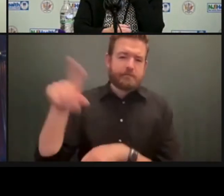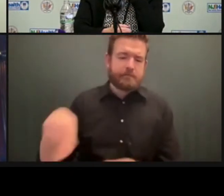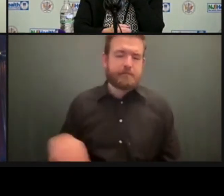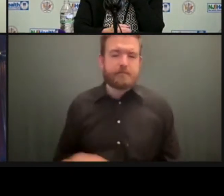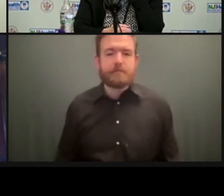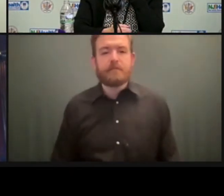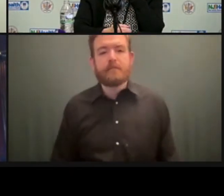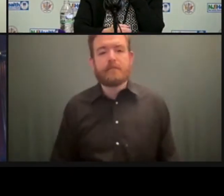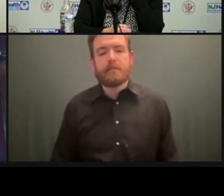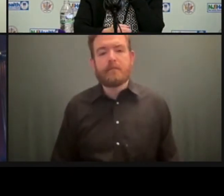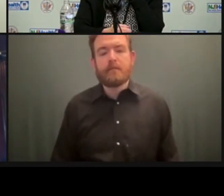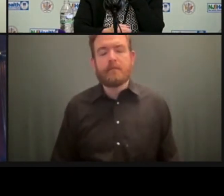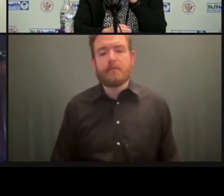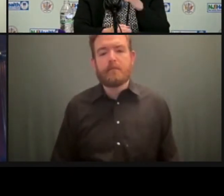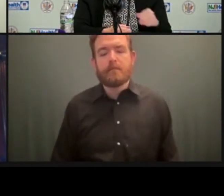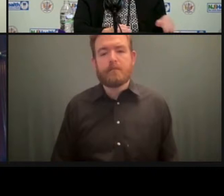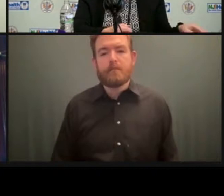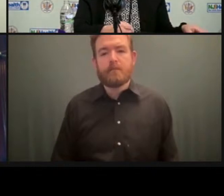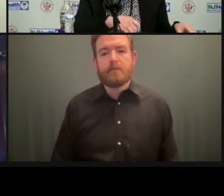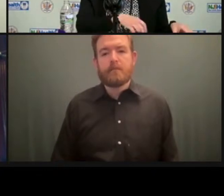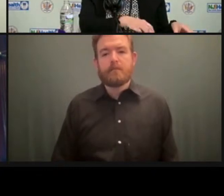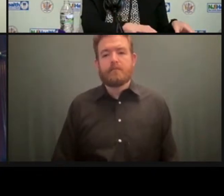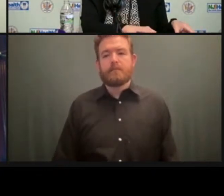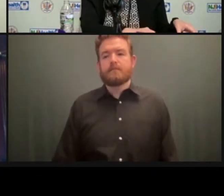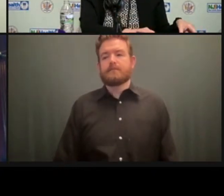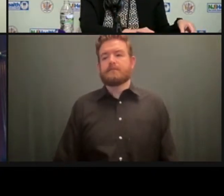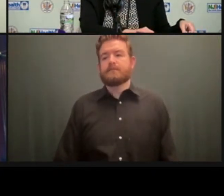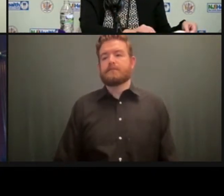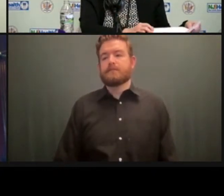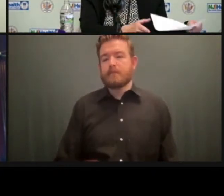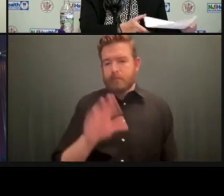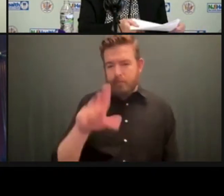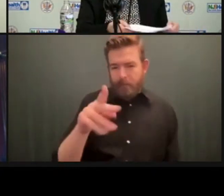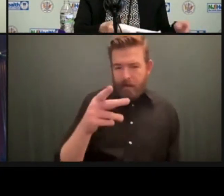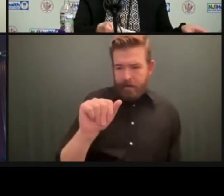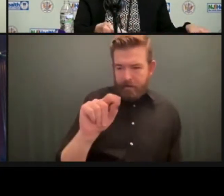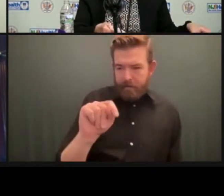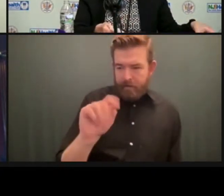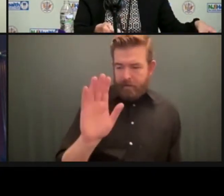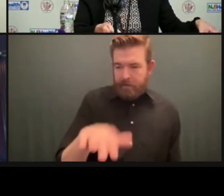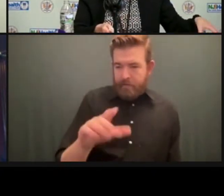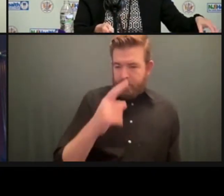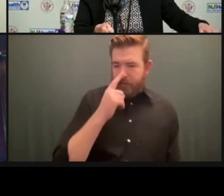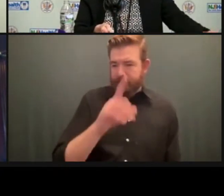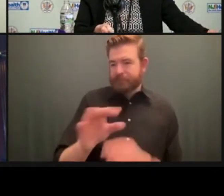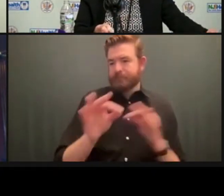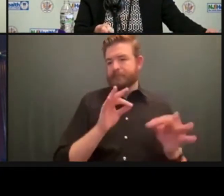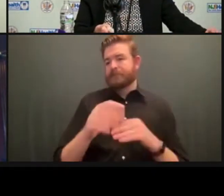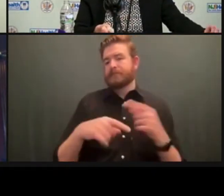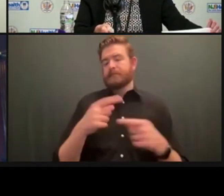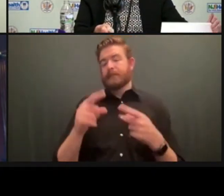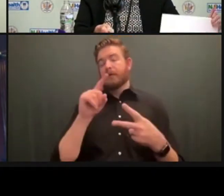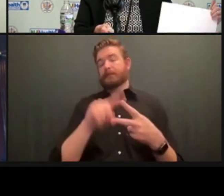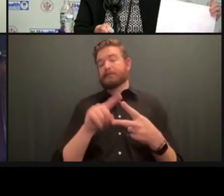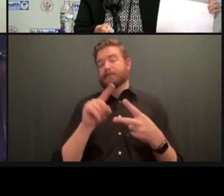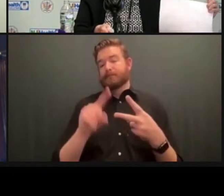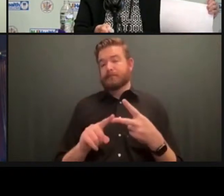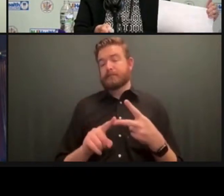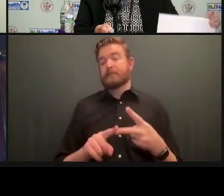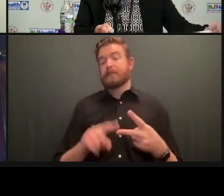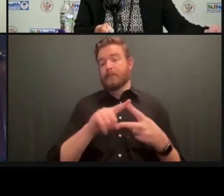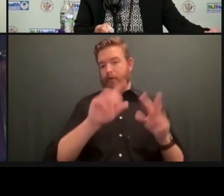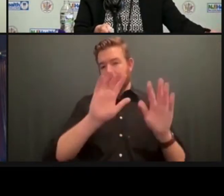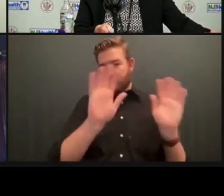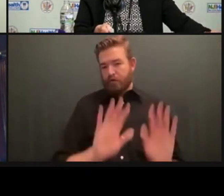Pat, would love in particular for you to, if you could, to comment on two things. One is the weather